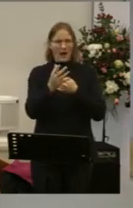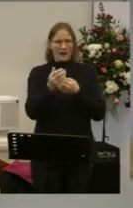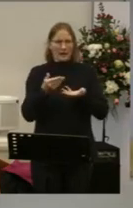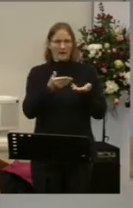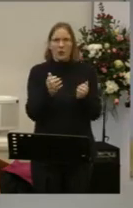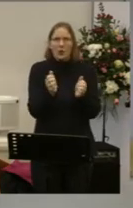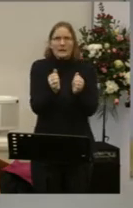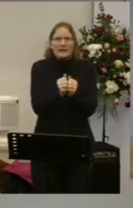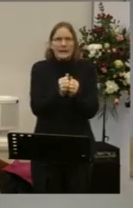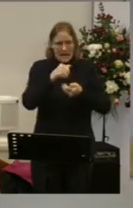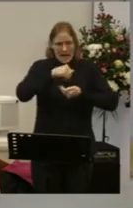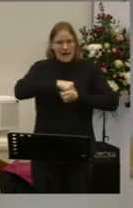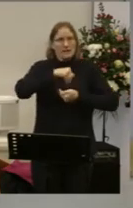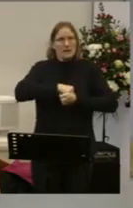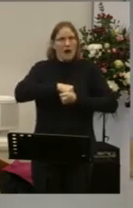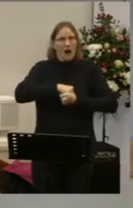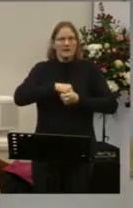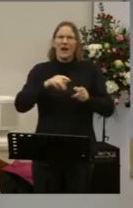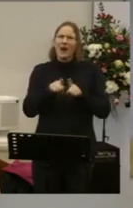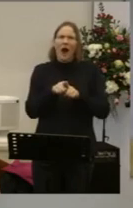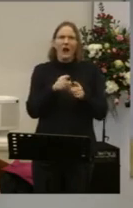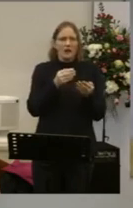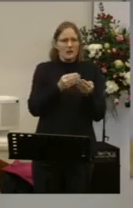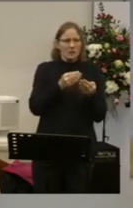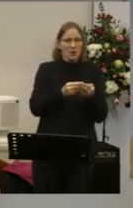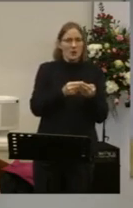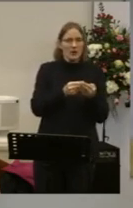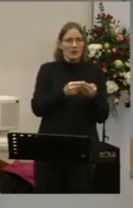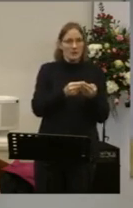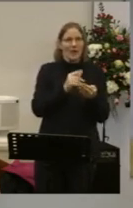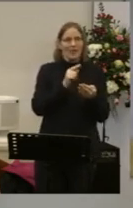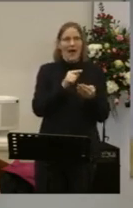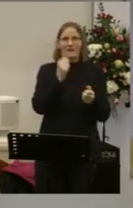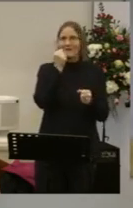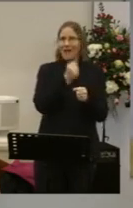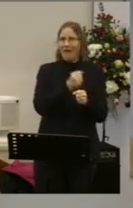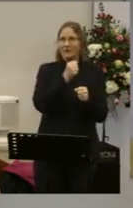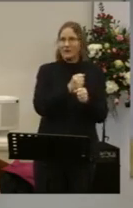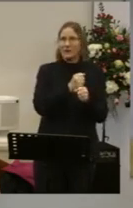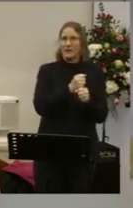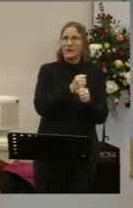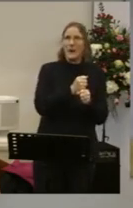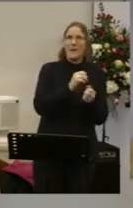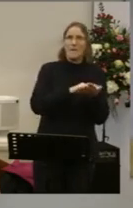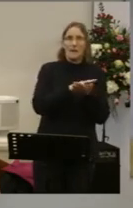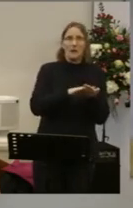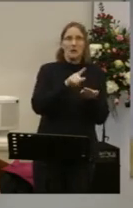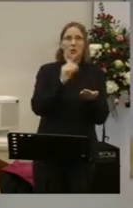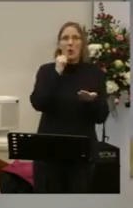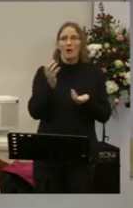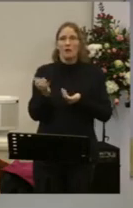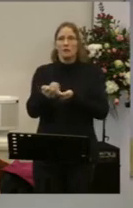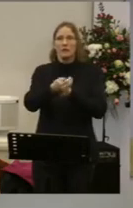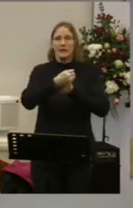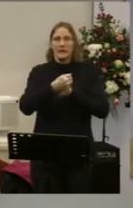is a deposit Guaranteeing our inheritance Until the redemption of those who are in God's possession To the